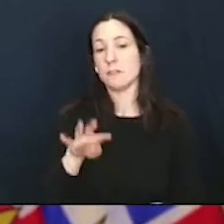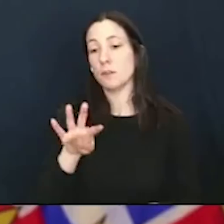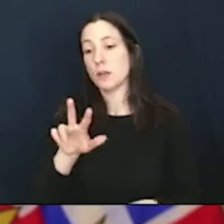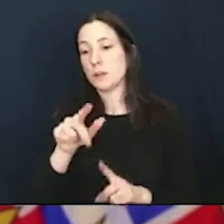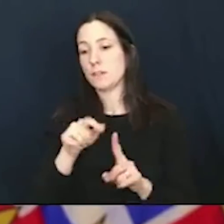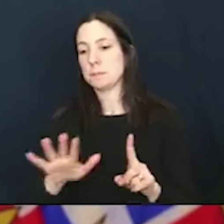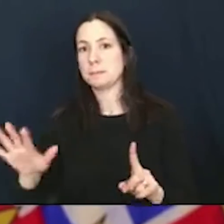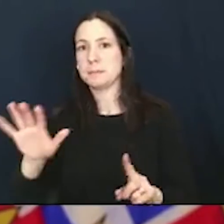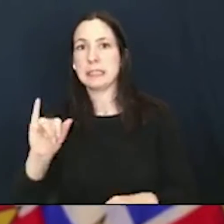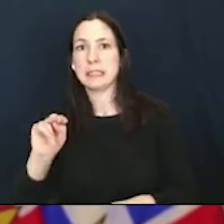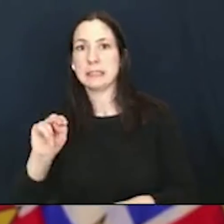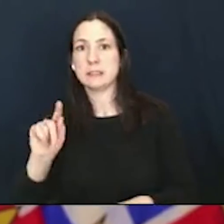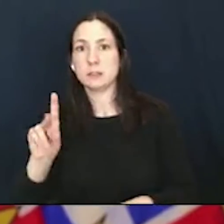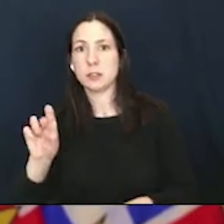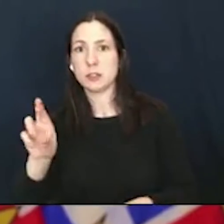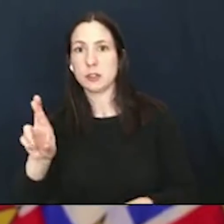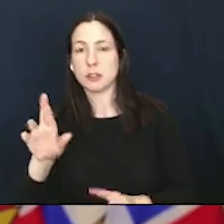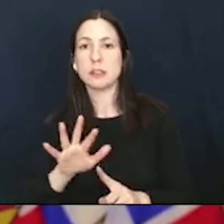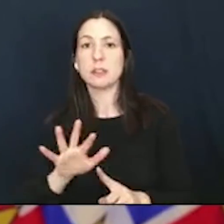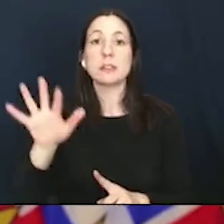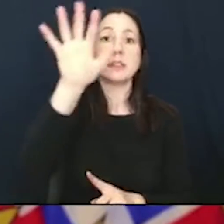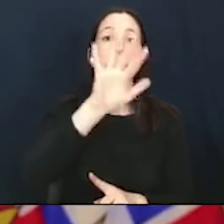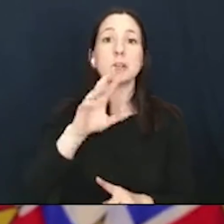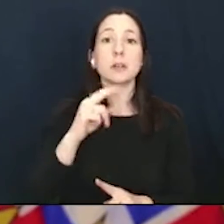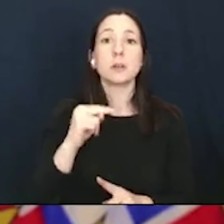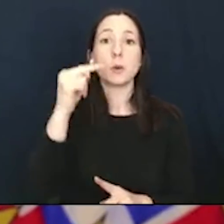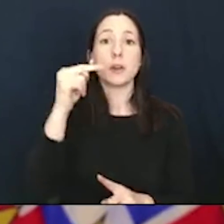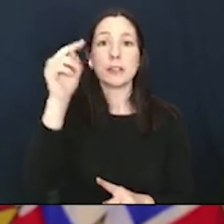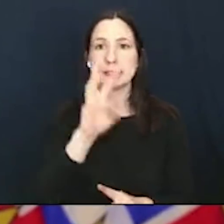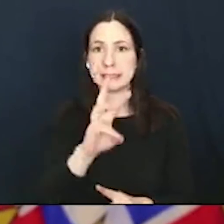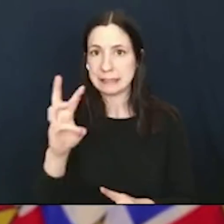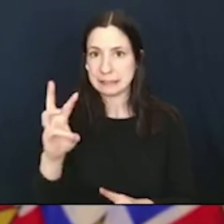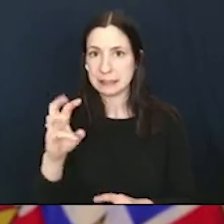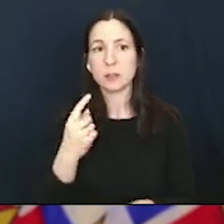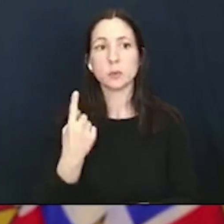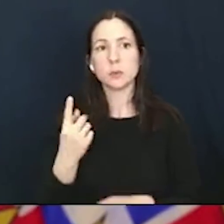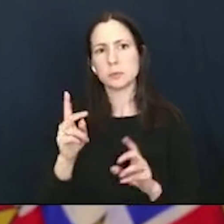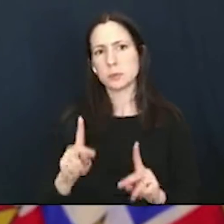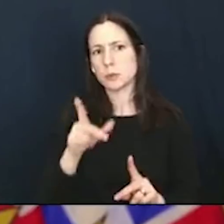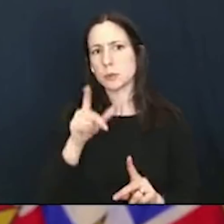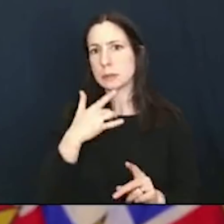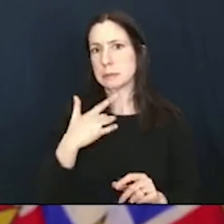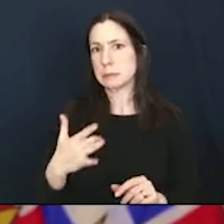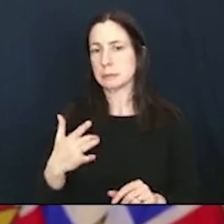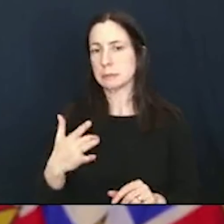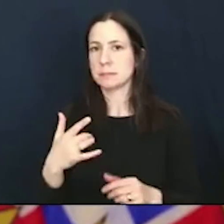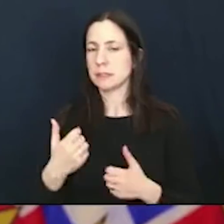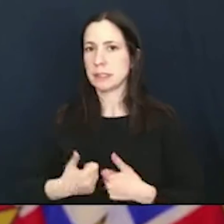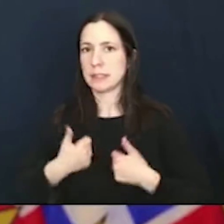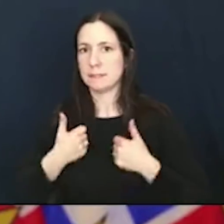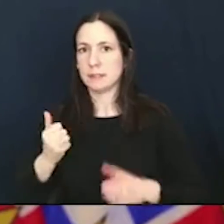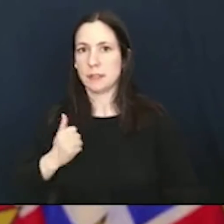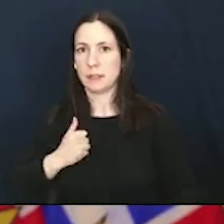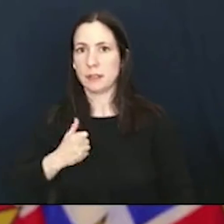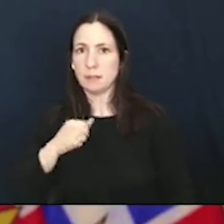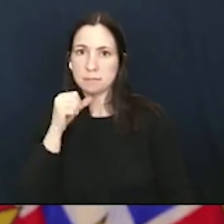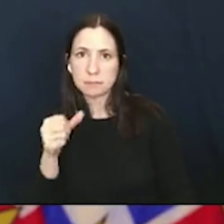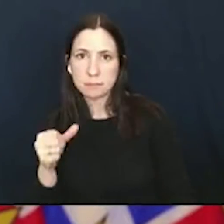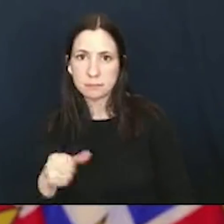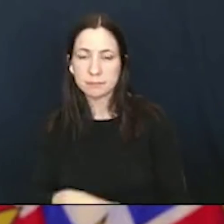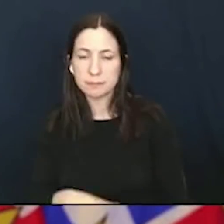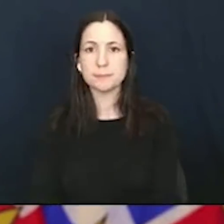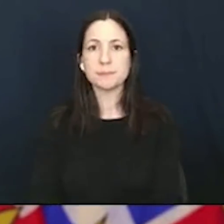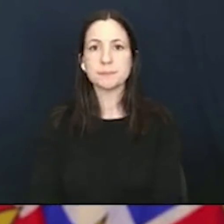Health Region, 66 people are in the Northern Health Region, and one is a person who normally resides outside of